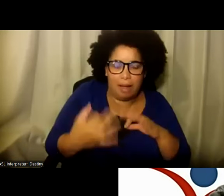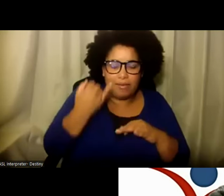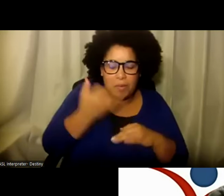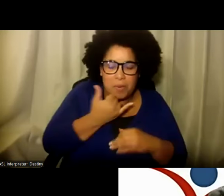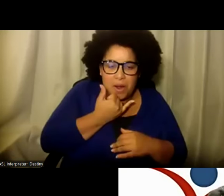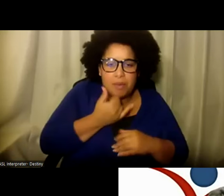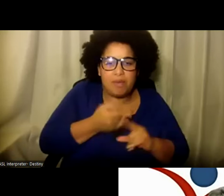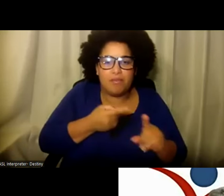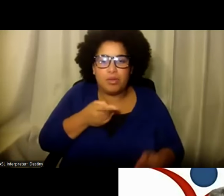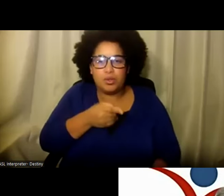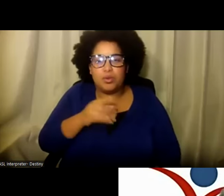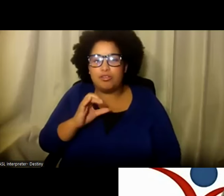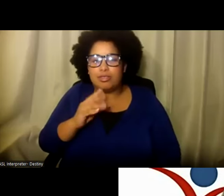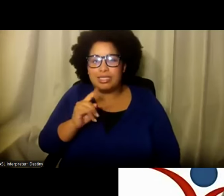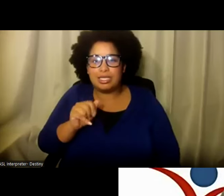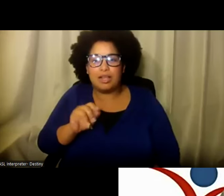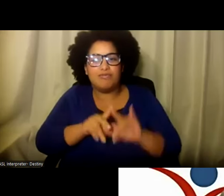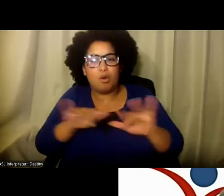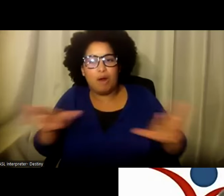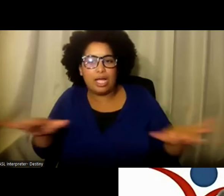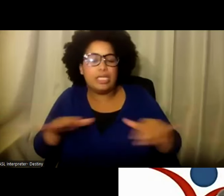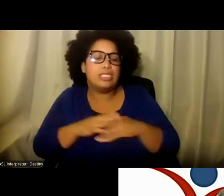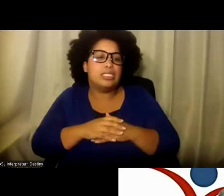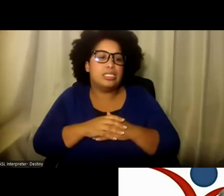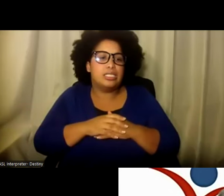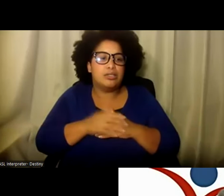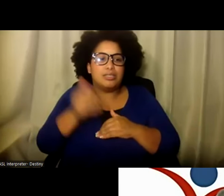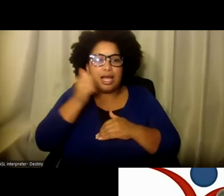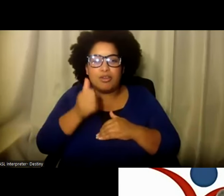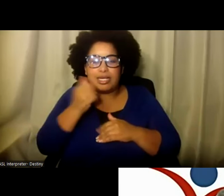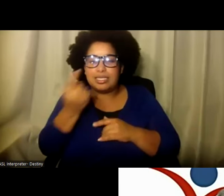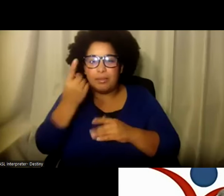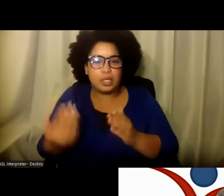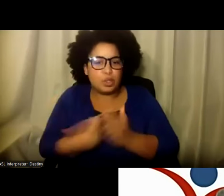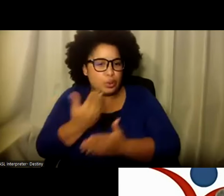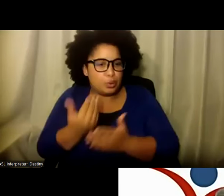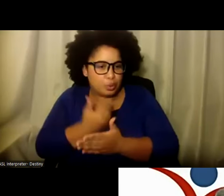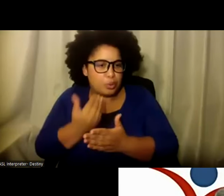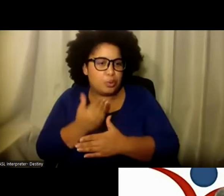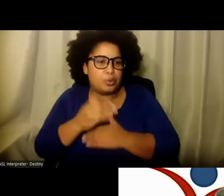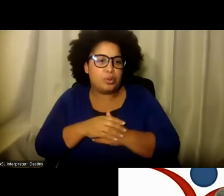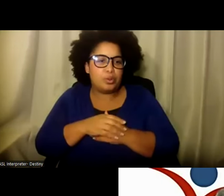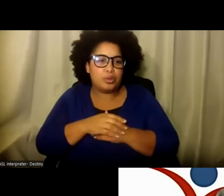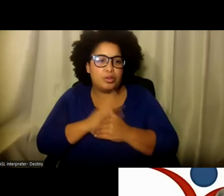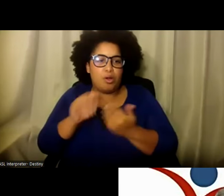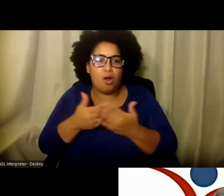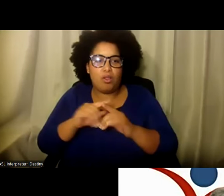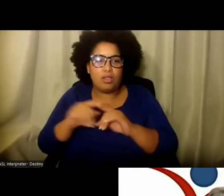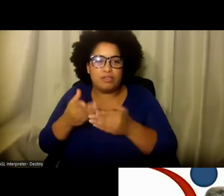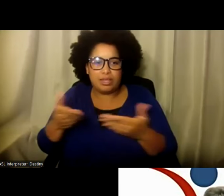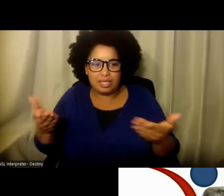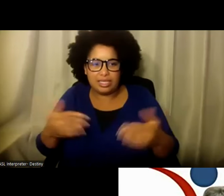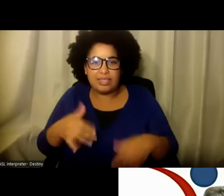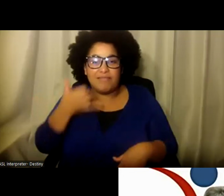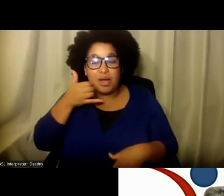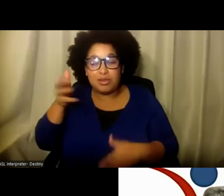and from Christina here, it's the variety. It's the every day something's new, right? And yes. All the different things, even bones being